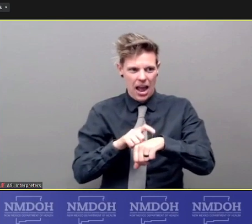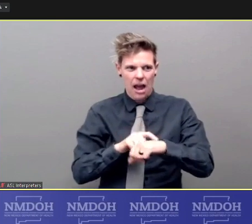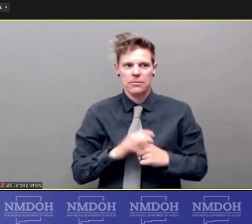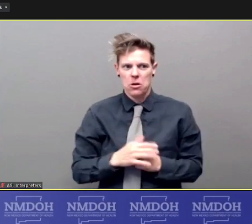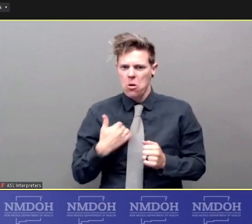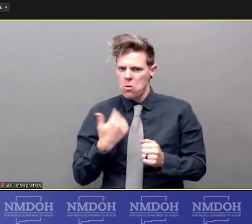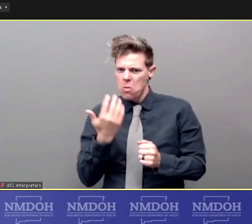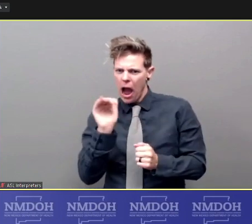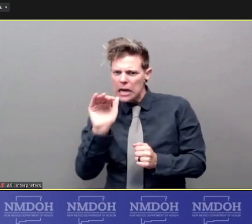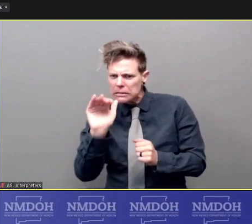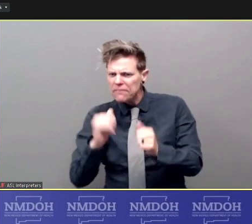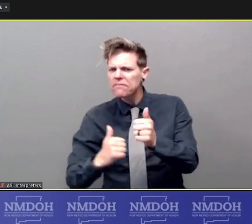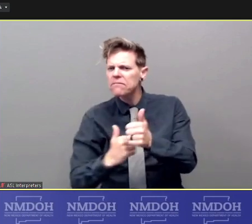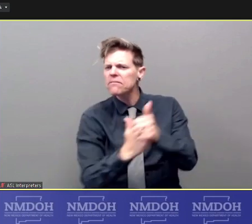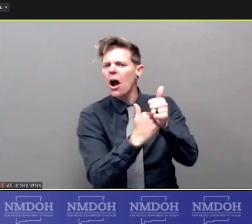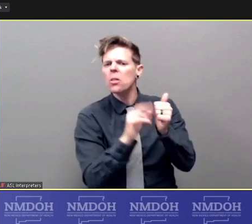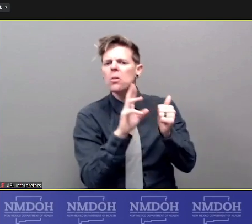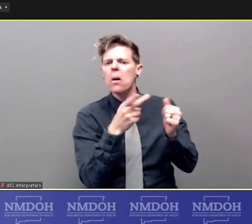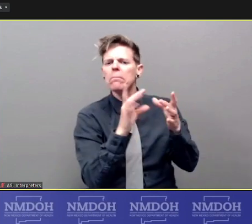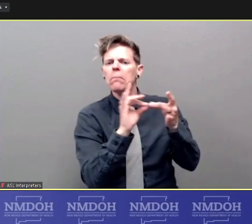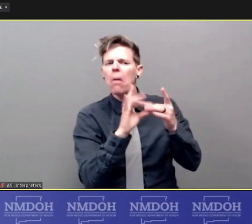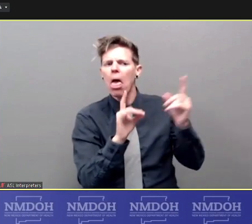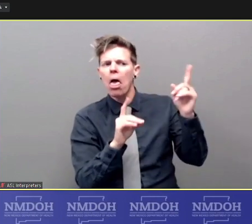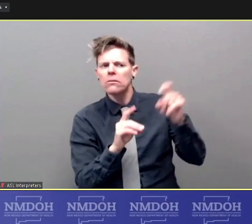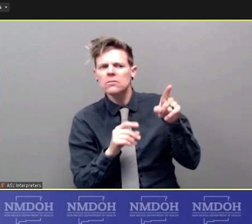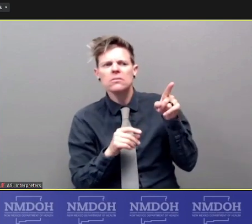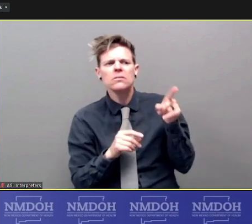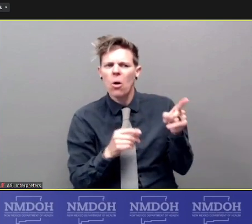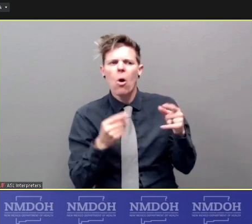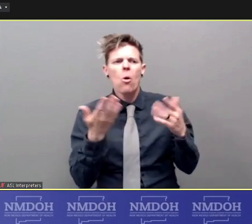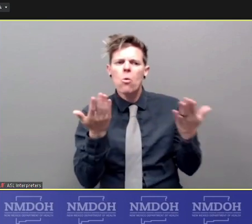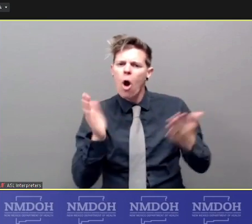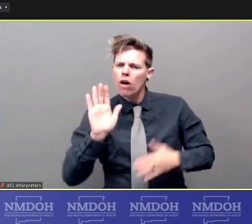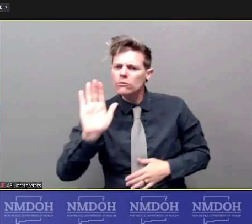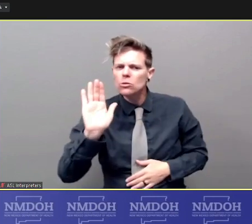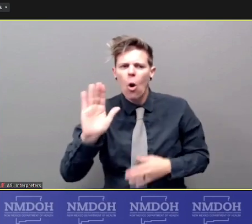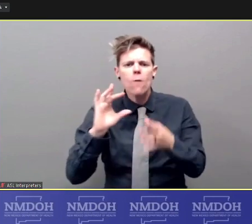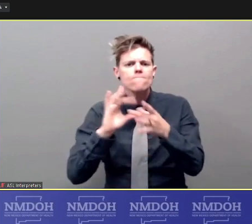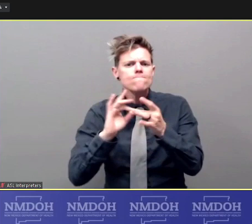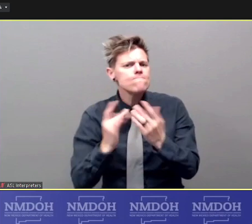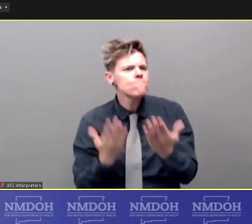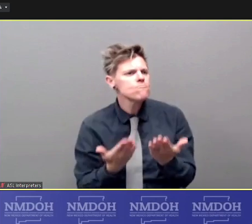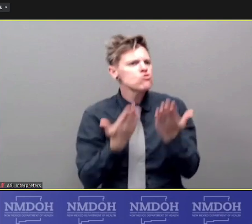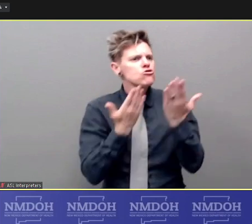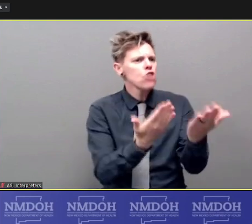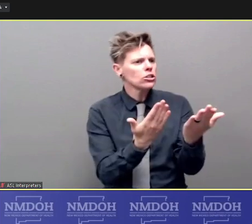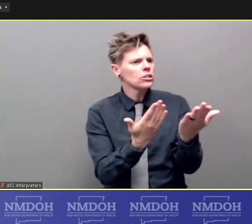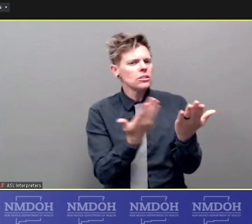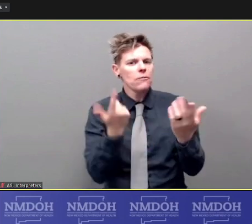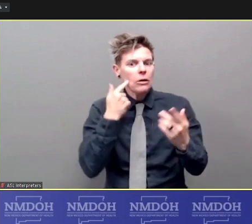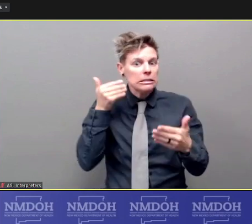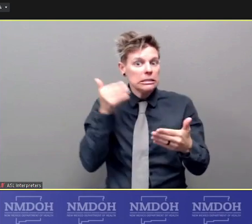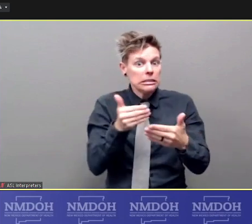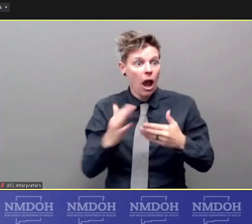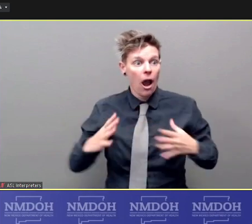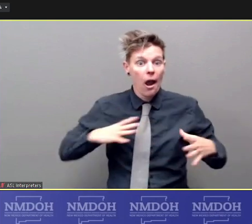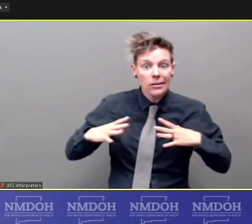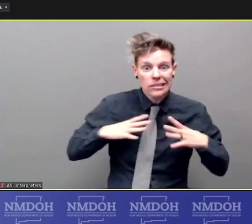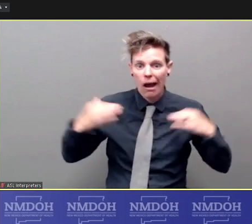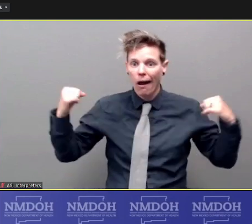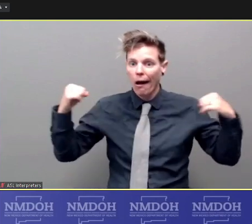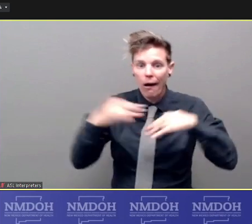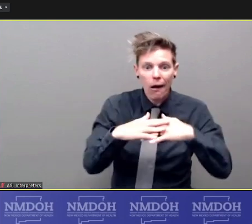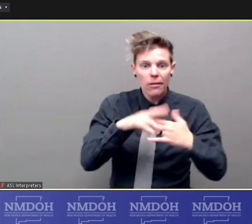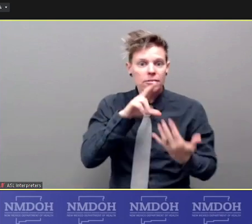was wondering just what are your general recommendations for holiday gatherings and travel? What all would you recommend?